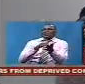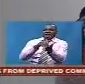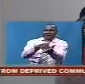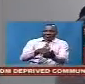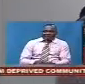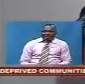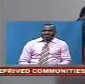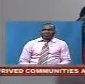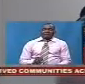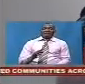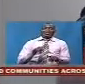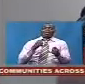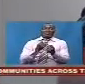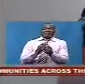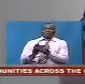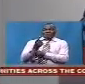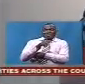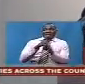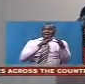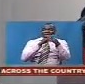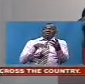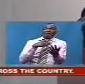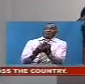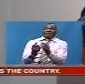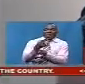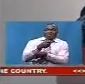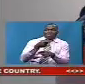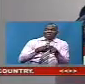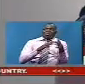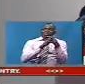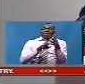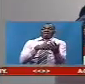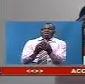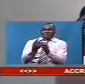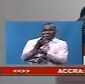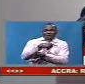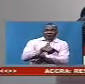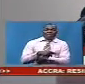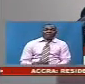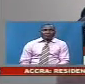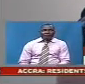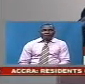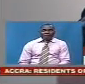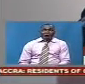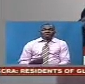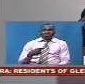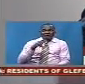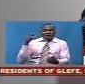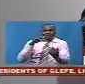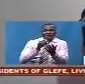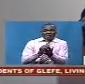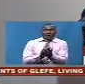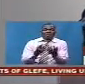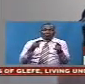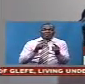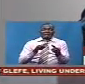happenings. The team will be arriving today from the United States of America, and it is expected that